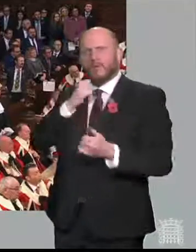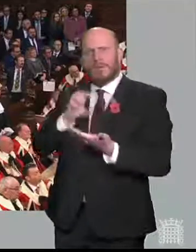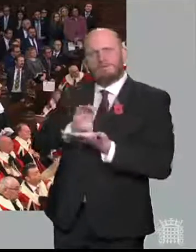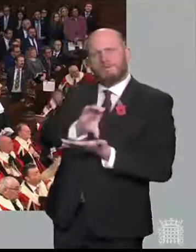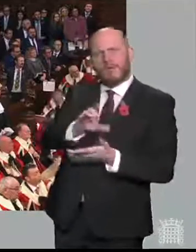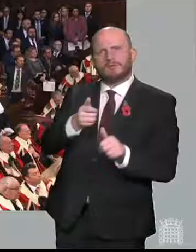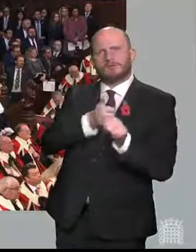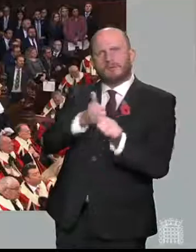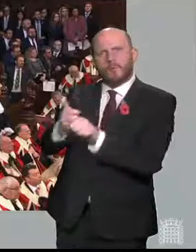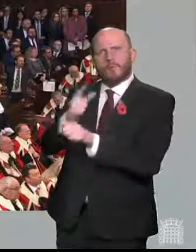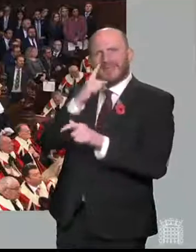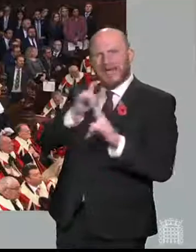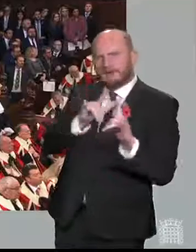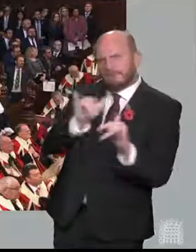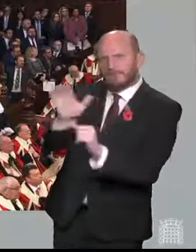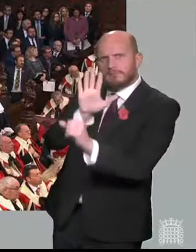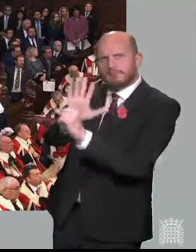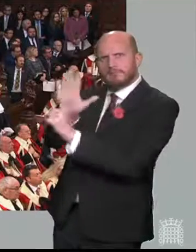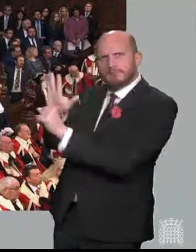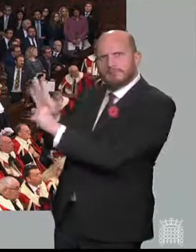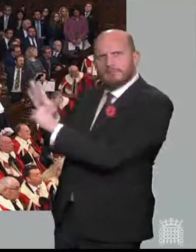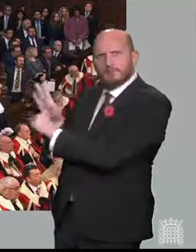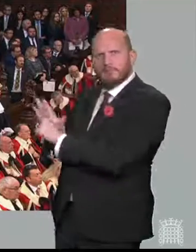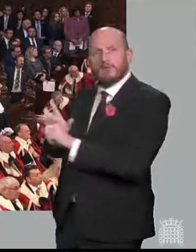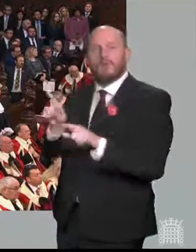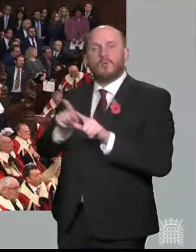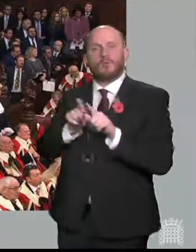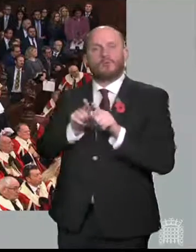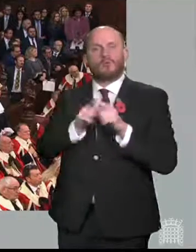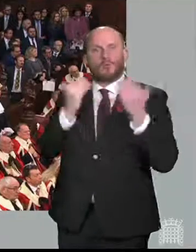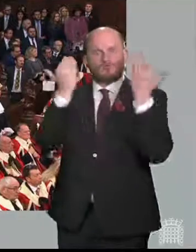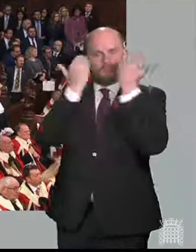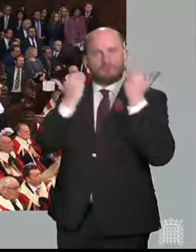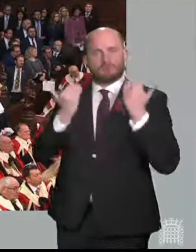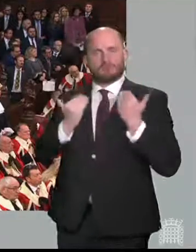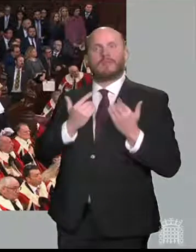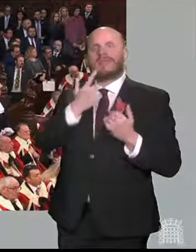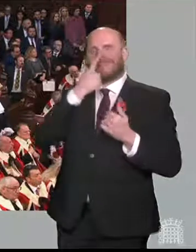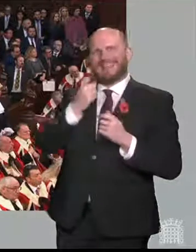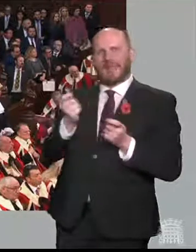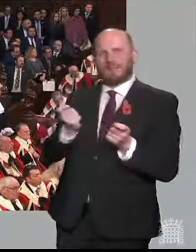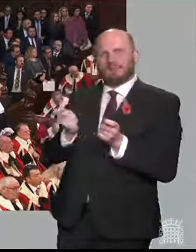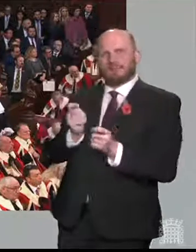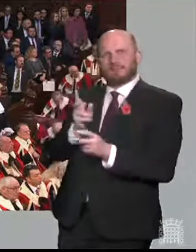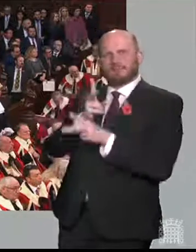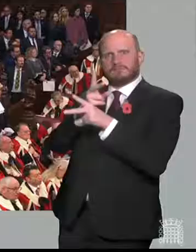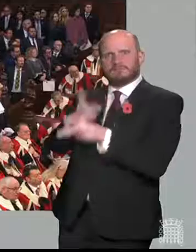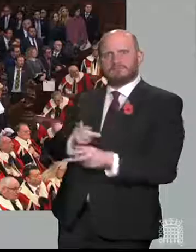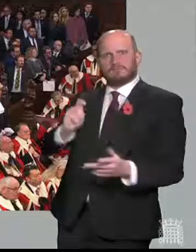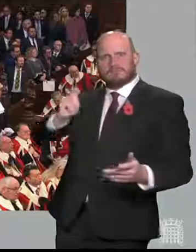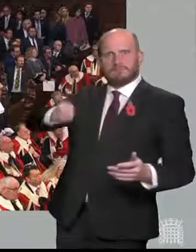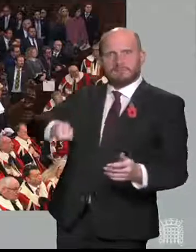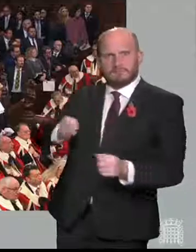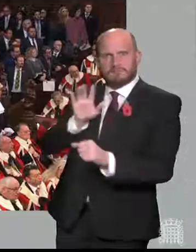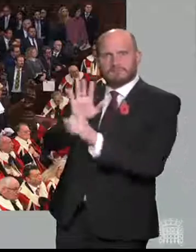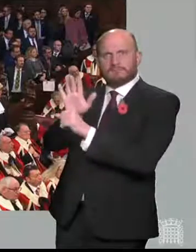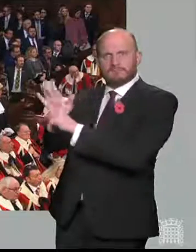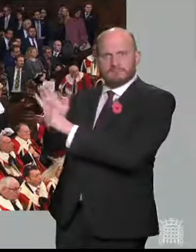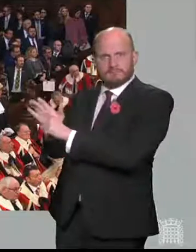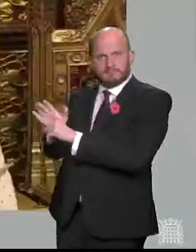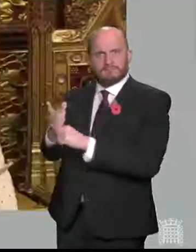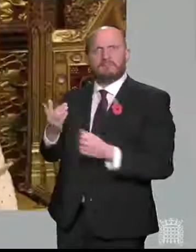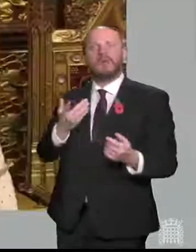Legislation will be introduced to protect public premises from terrorism in light of the Manchester Arena